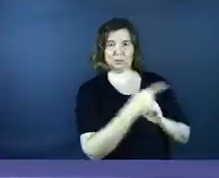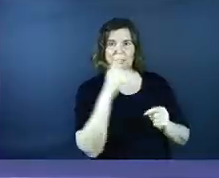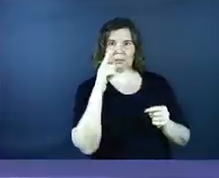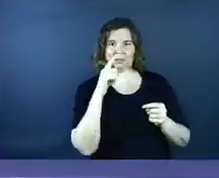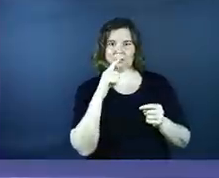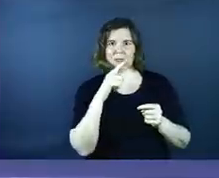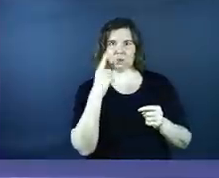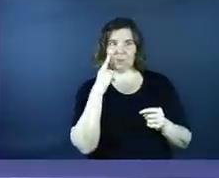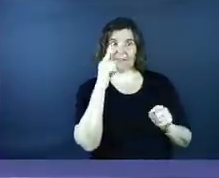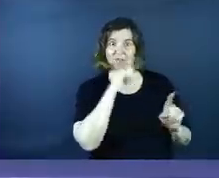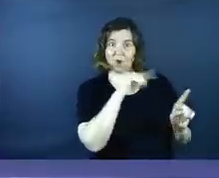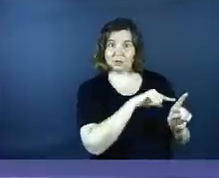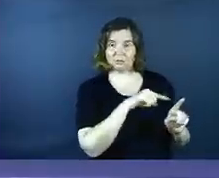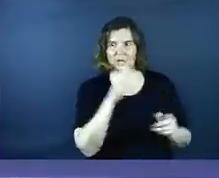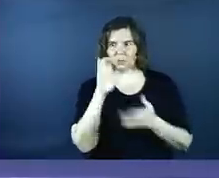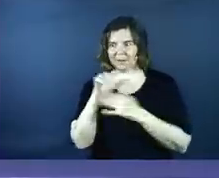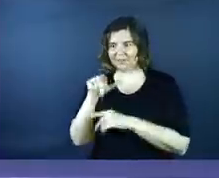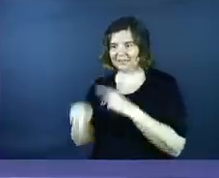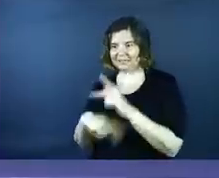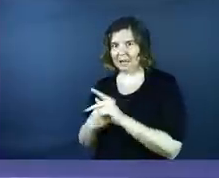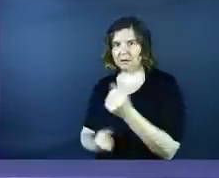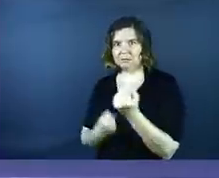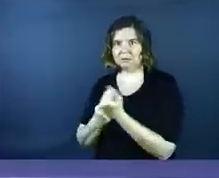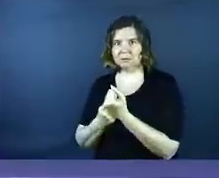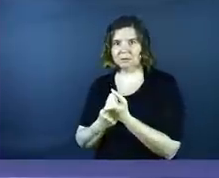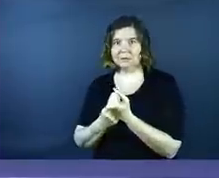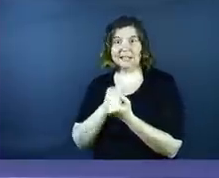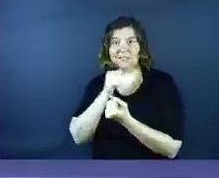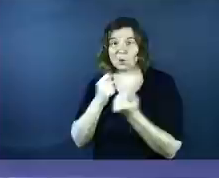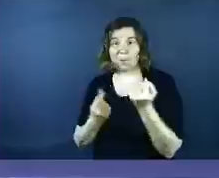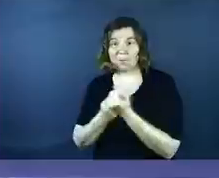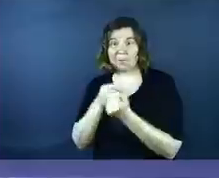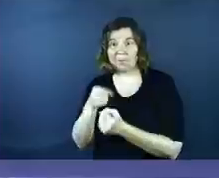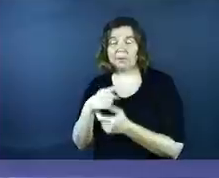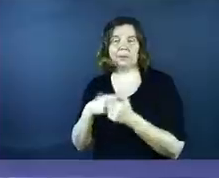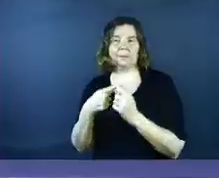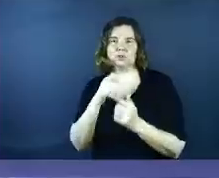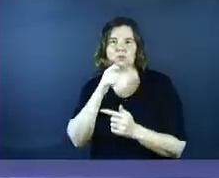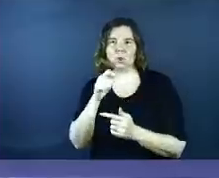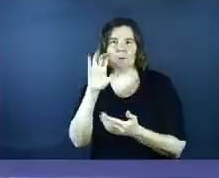of creationism, then you can't really be a Bible-believing Christian.